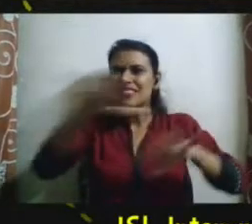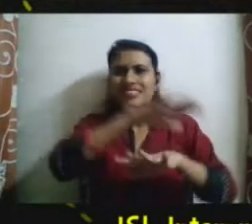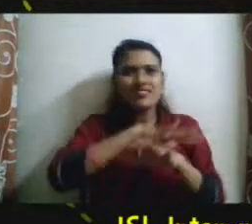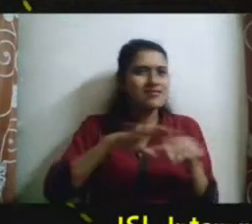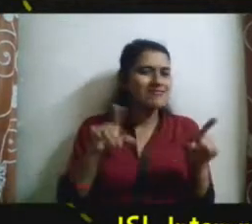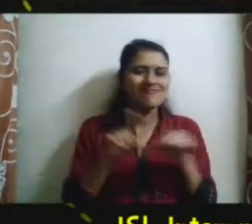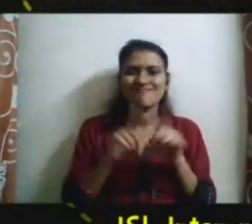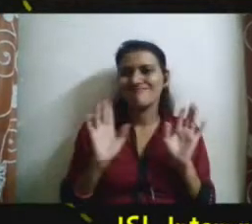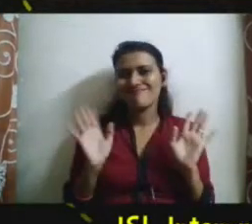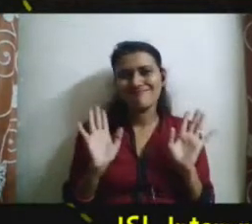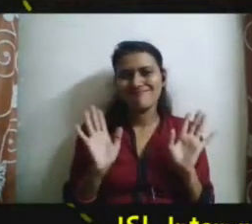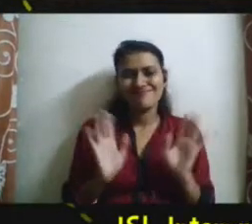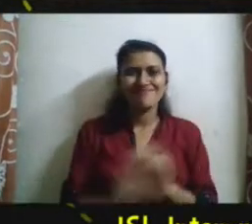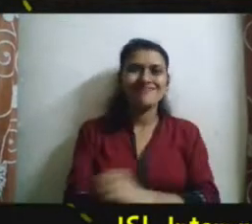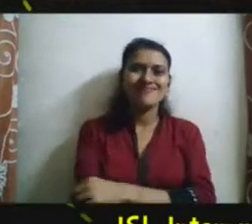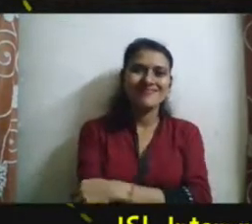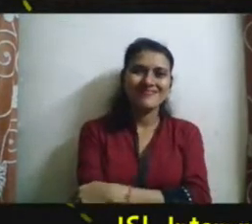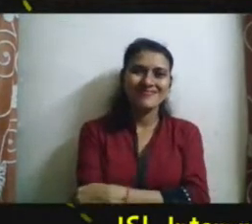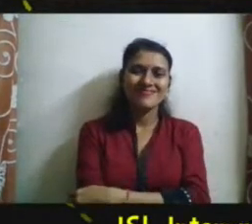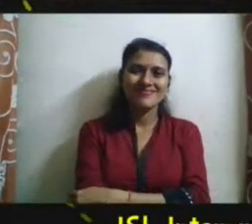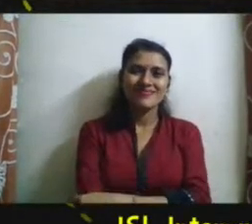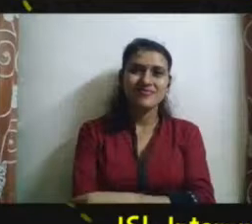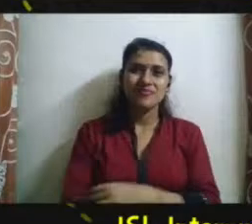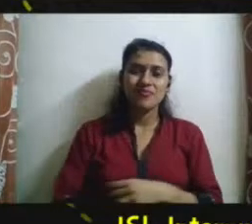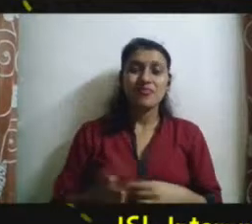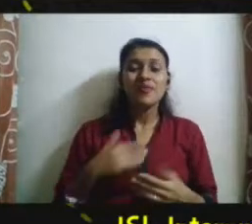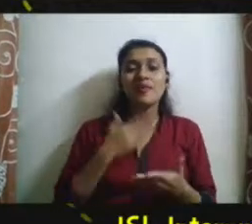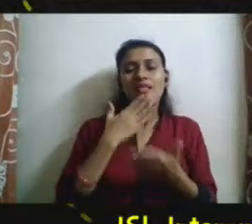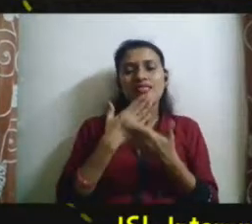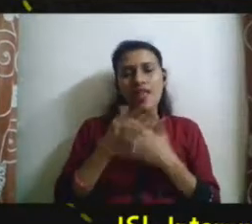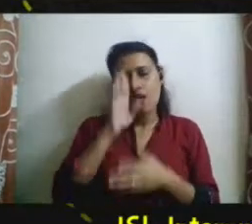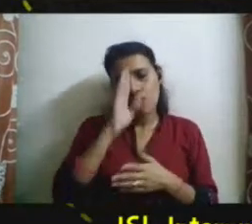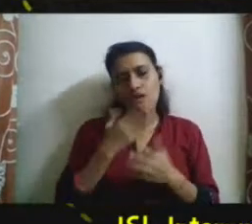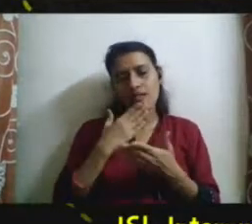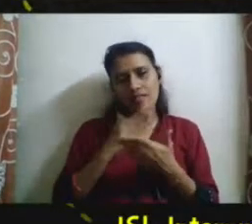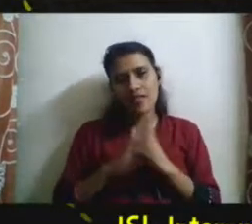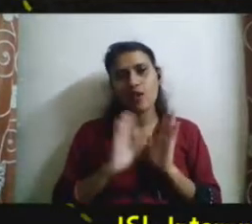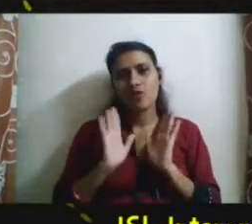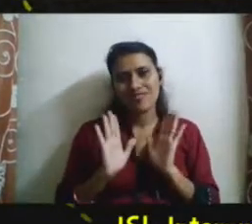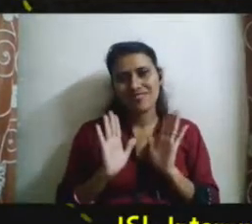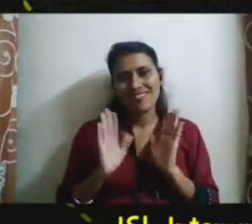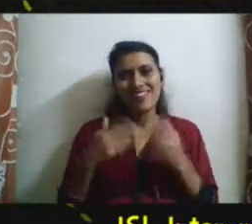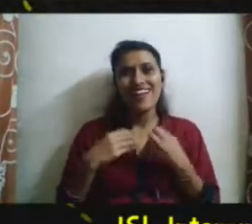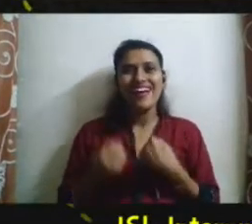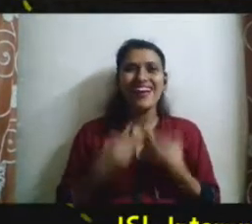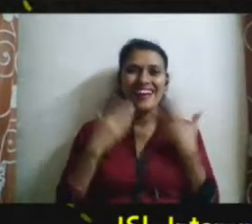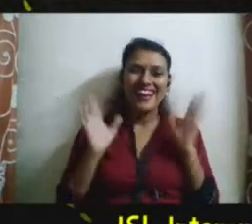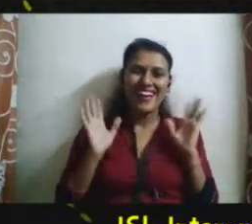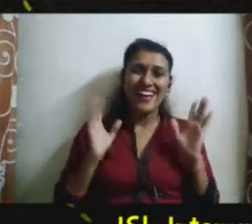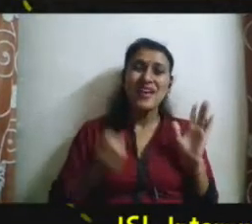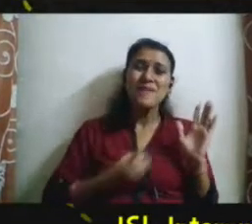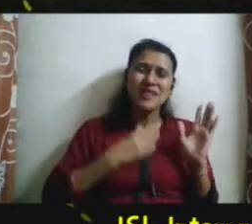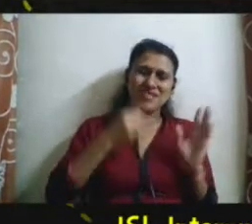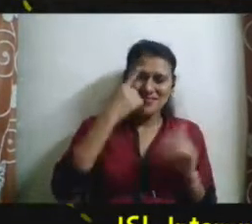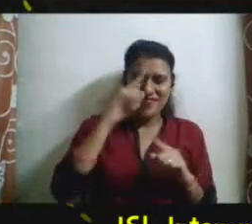that in art, and thank God for that, or thank pleasure for that.